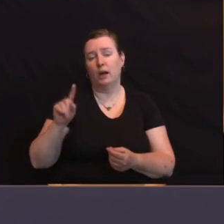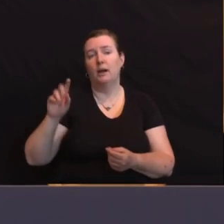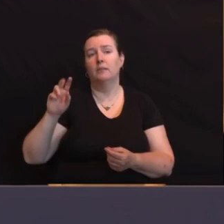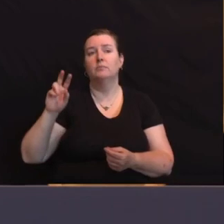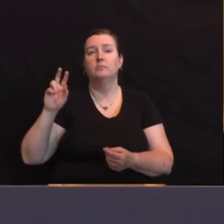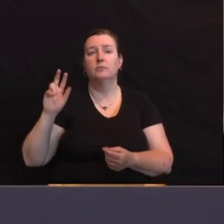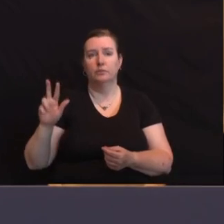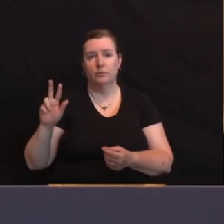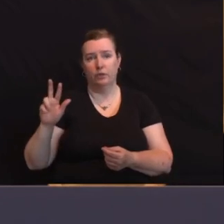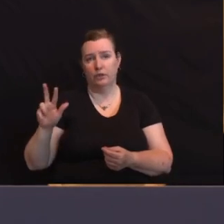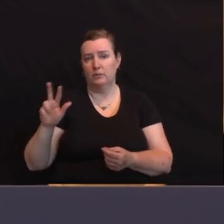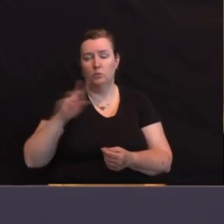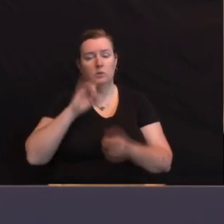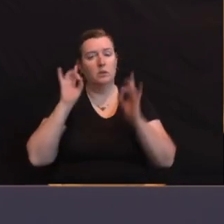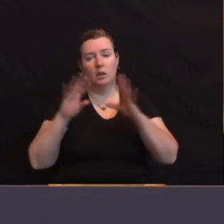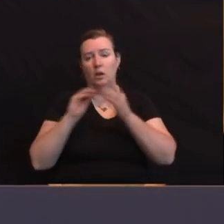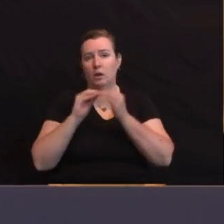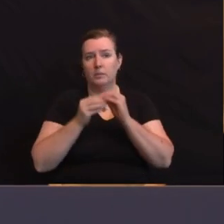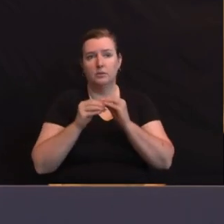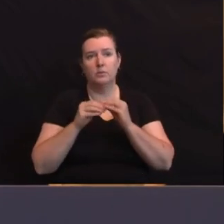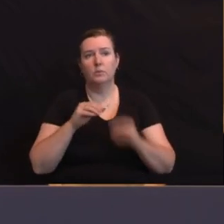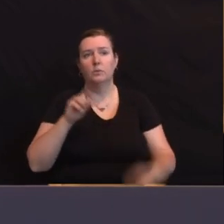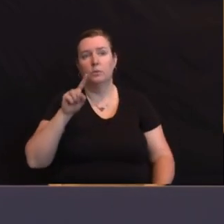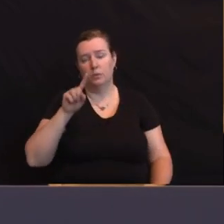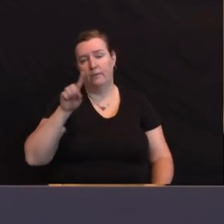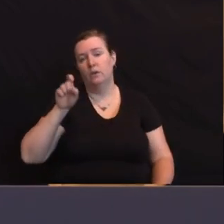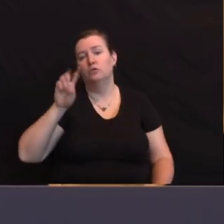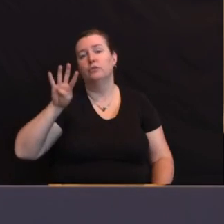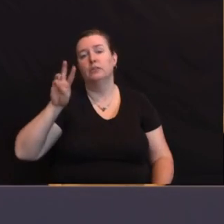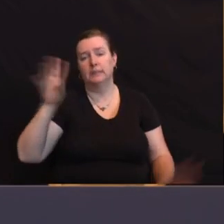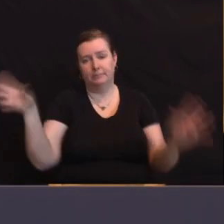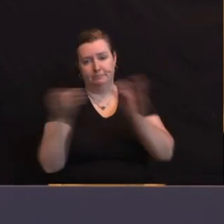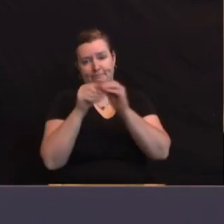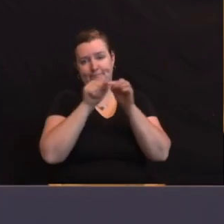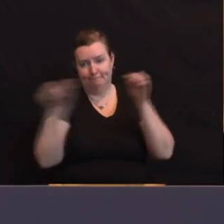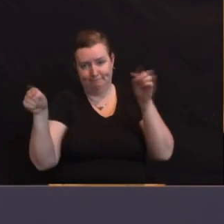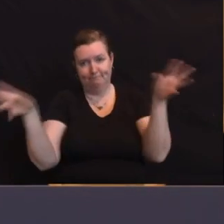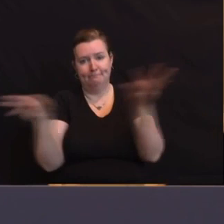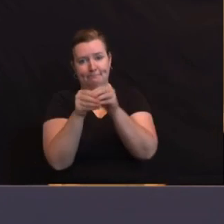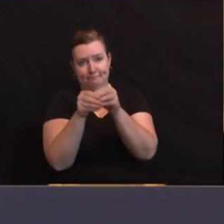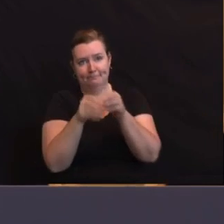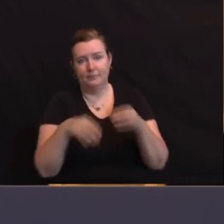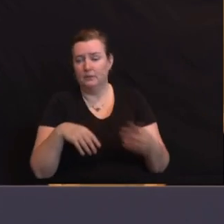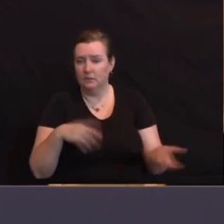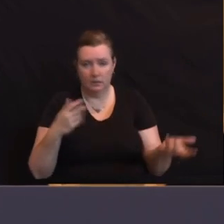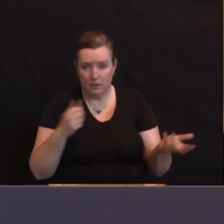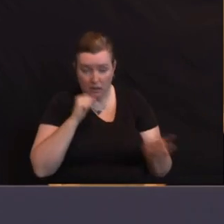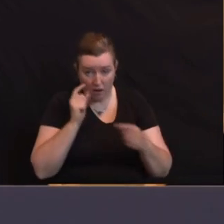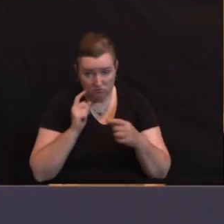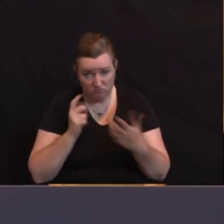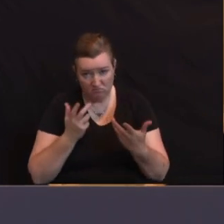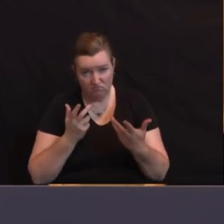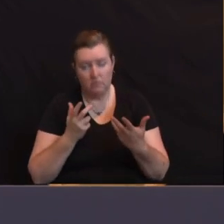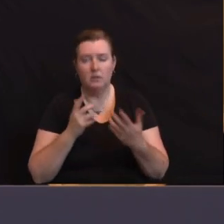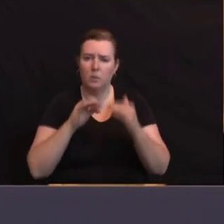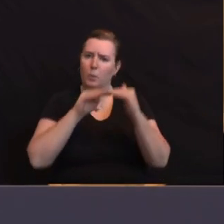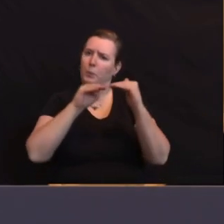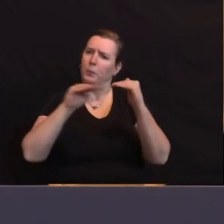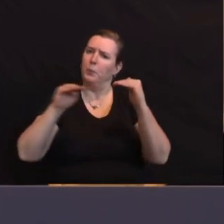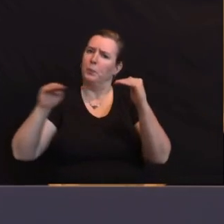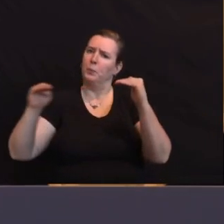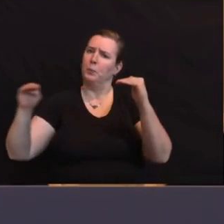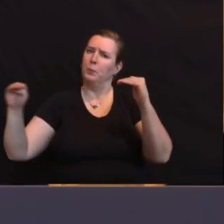Awful numbers, 146. There's no silver lining to a loss of life, but they haven't moved in 4 months. There will be a full